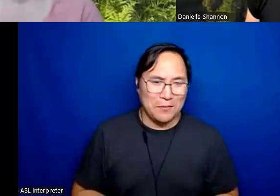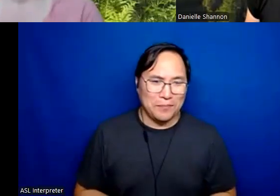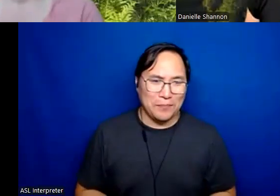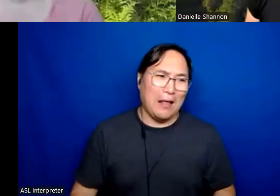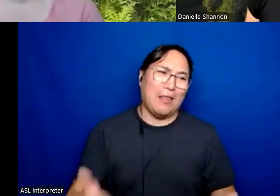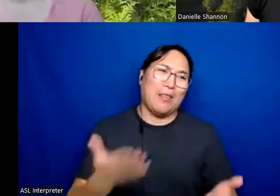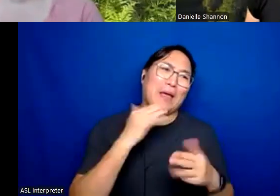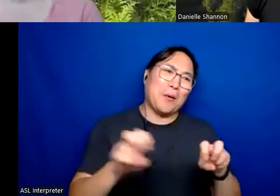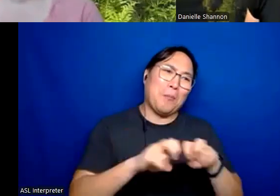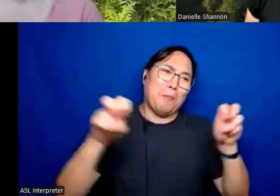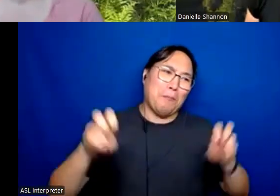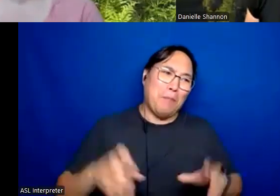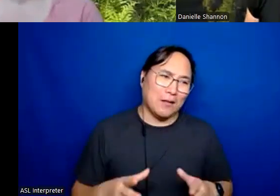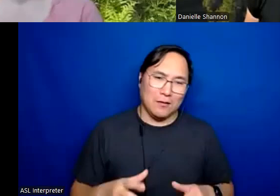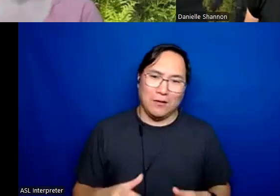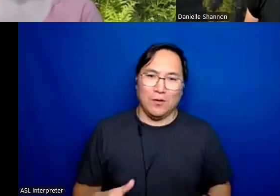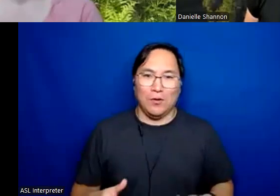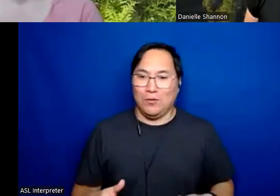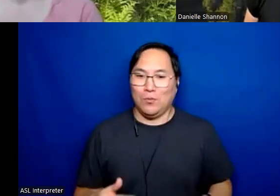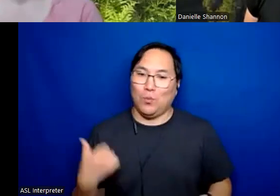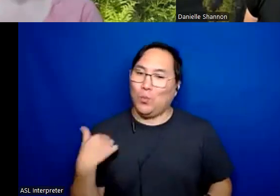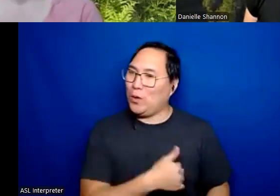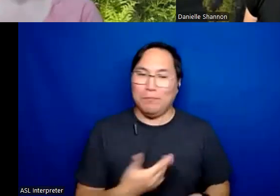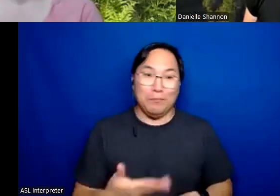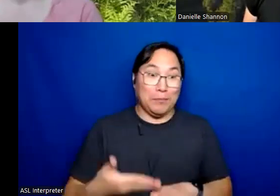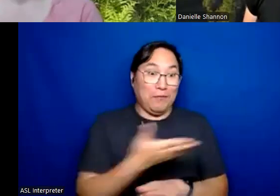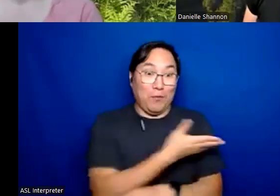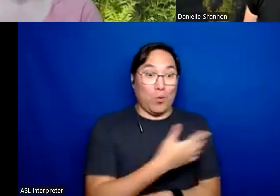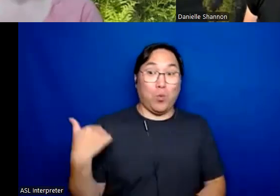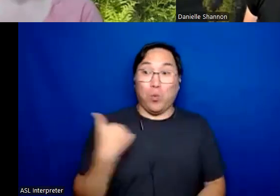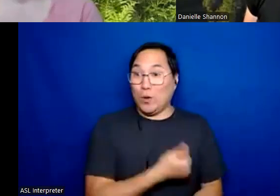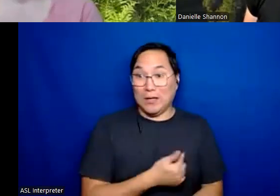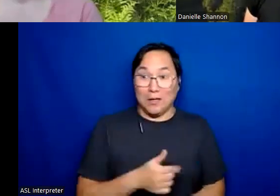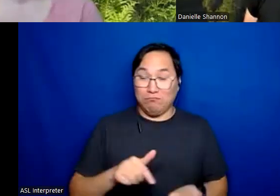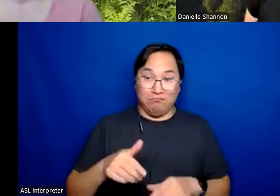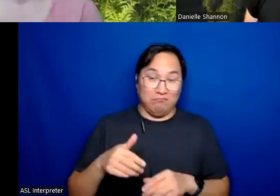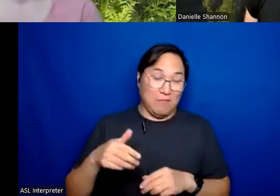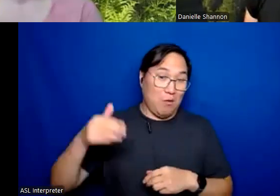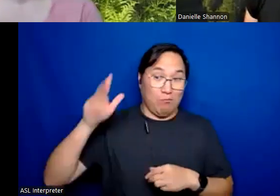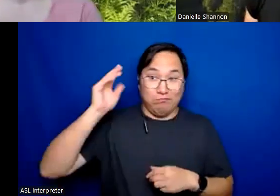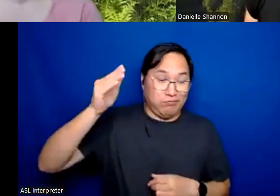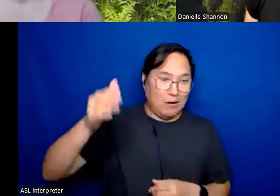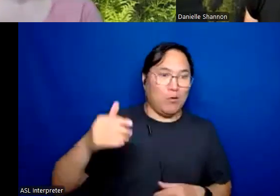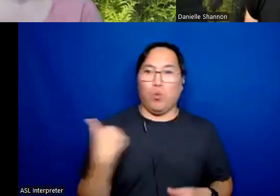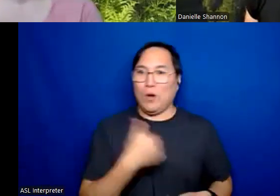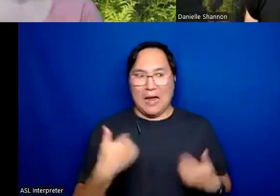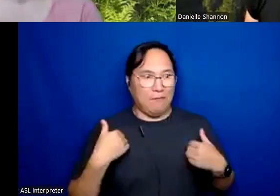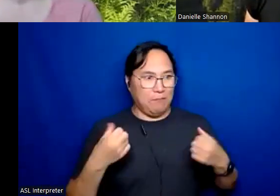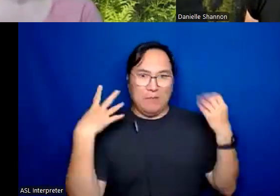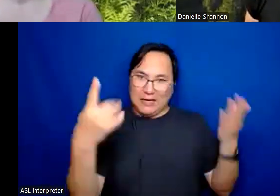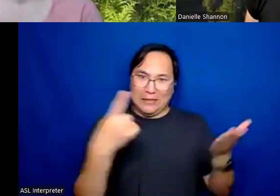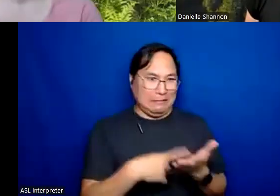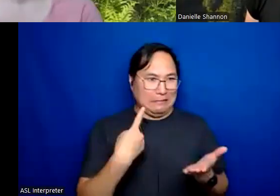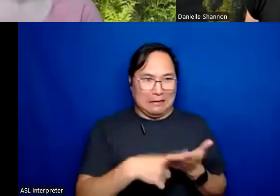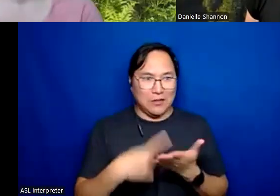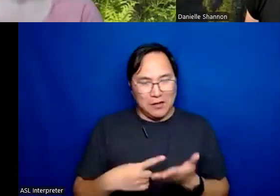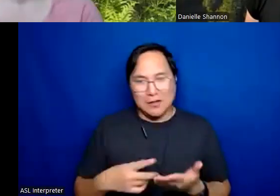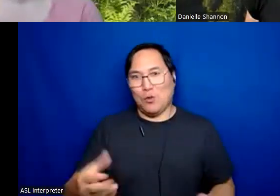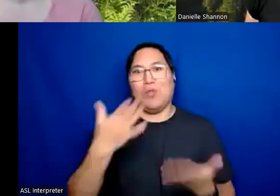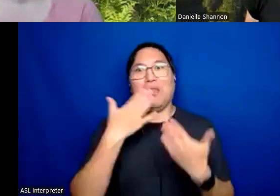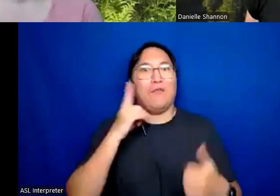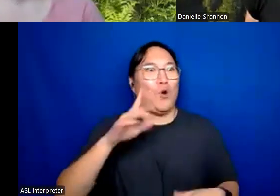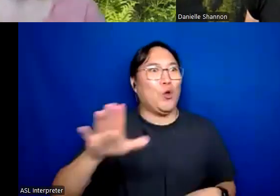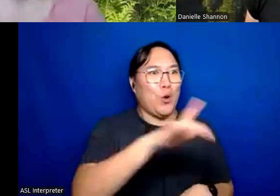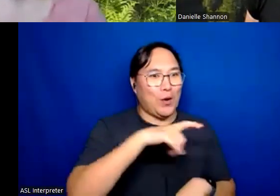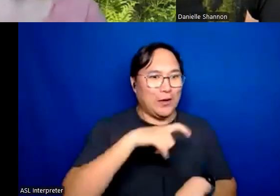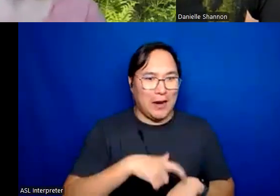the panel. We have lots of conversations before we put these things on, so I appreciate the time that you guys put into it. And I